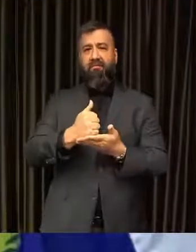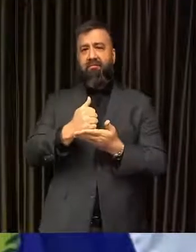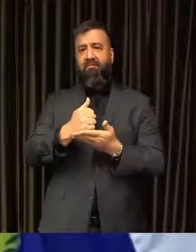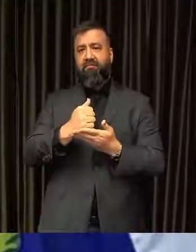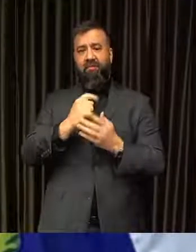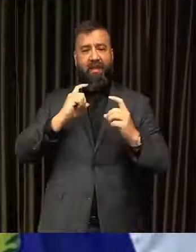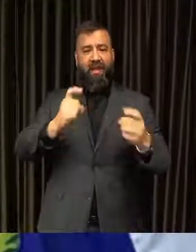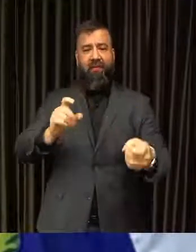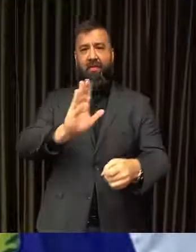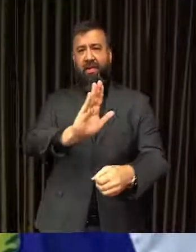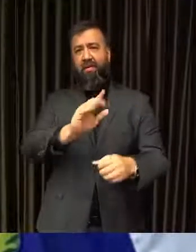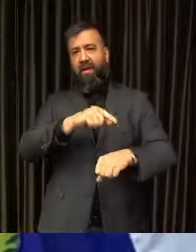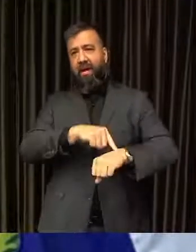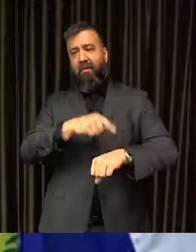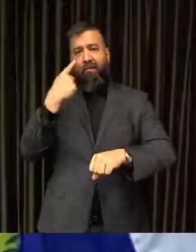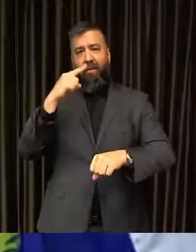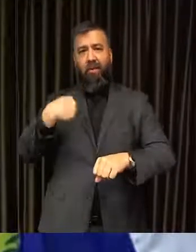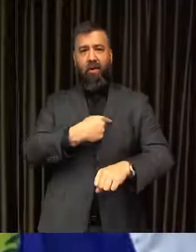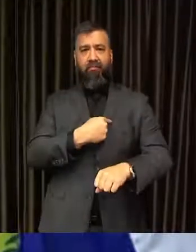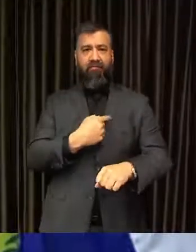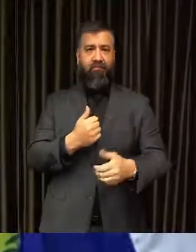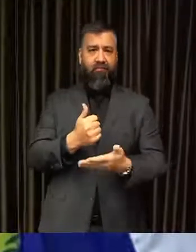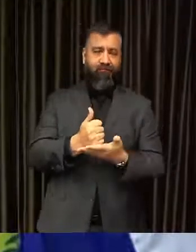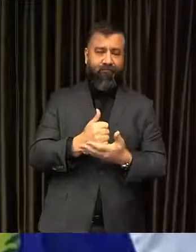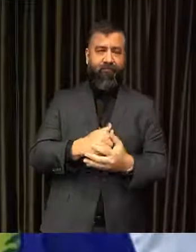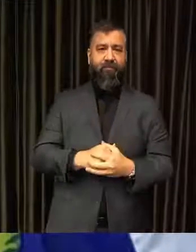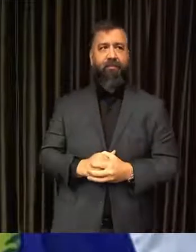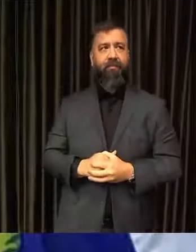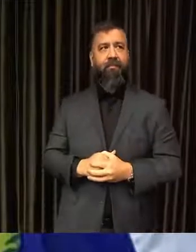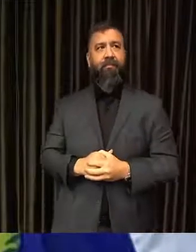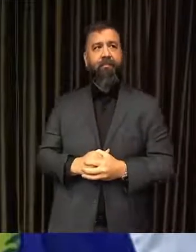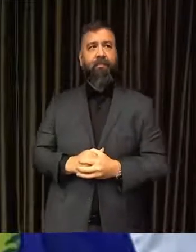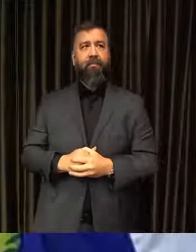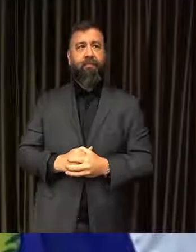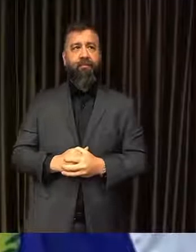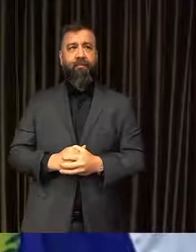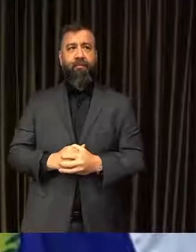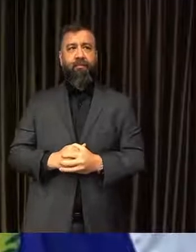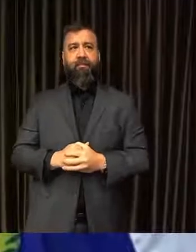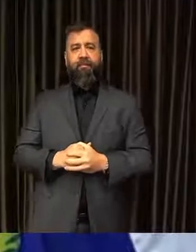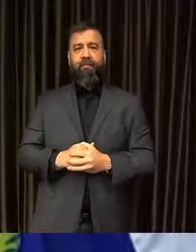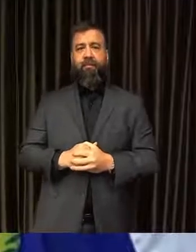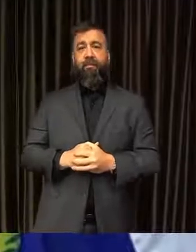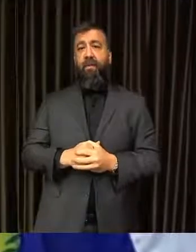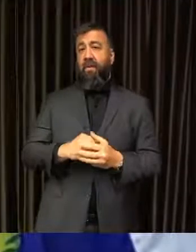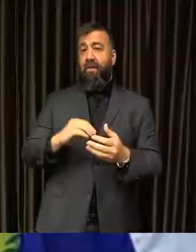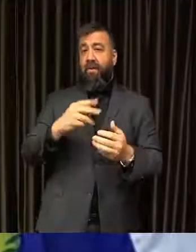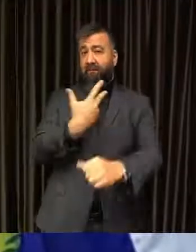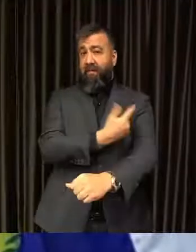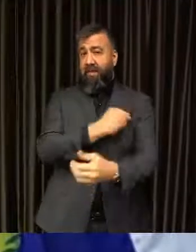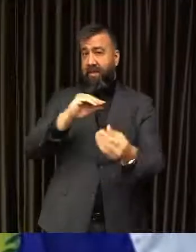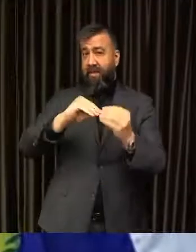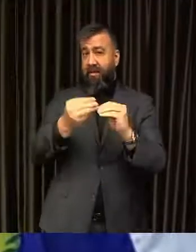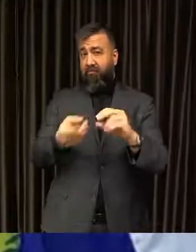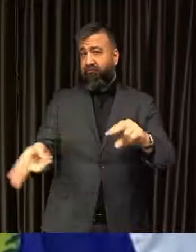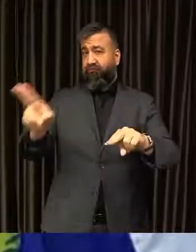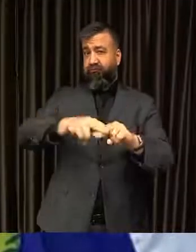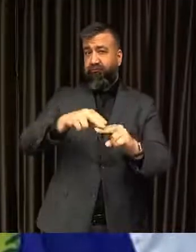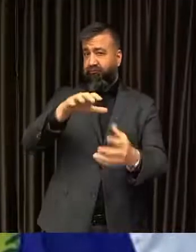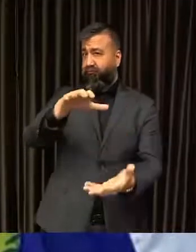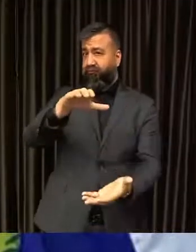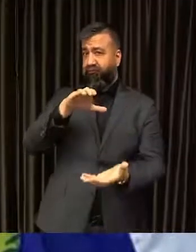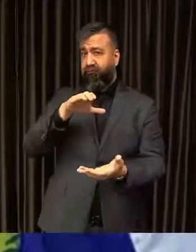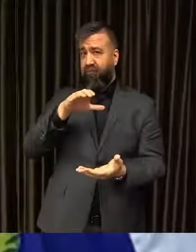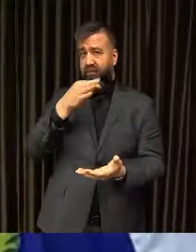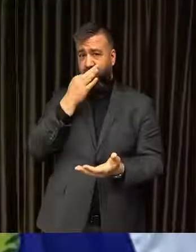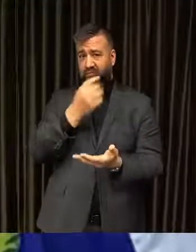your service to our community. With the number of vaccines delivered to our community expected to dramatically increase over the